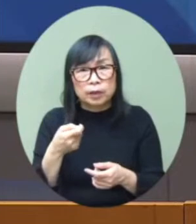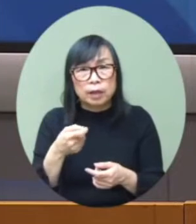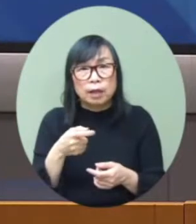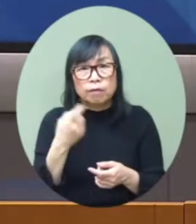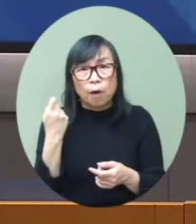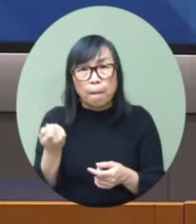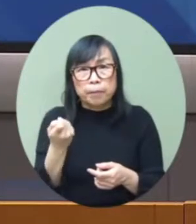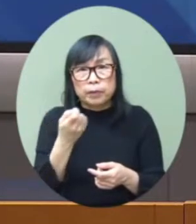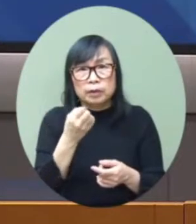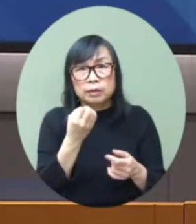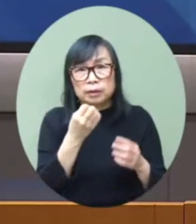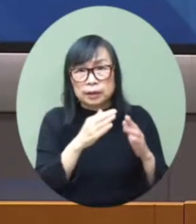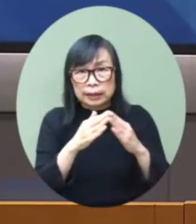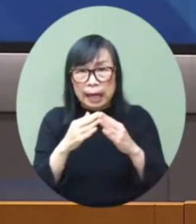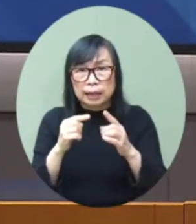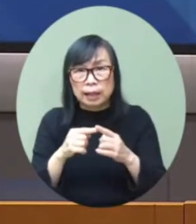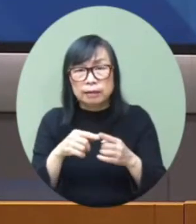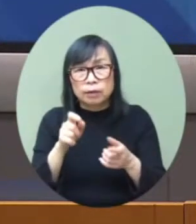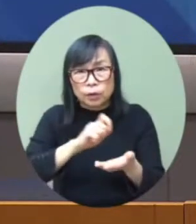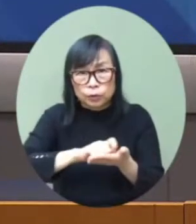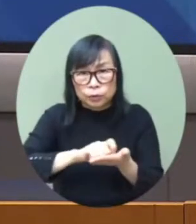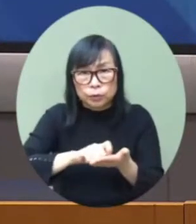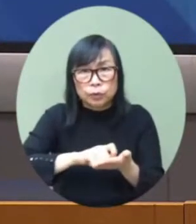The purpose is to